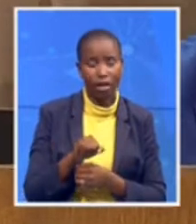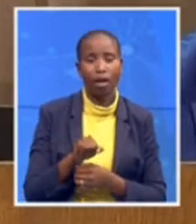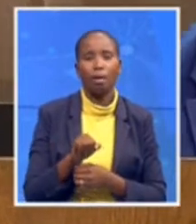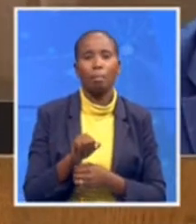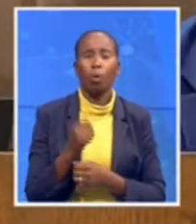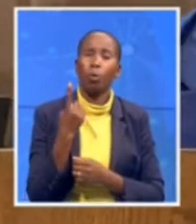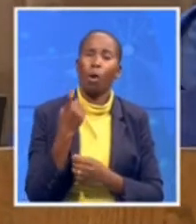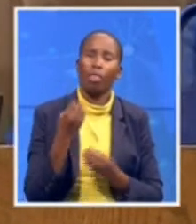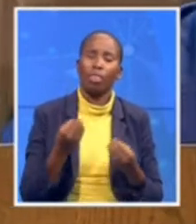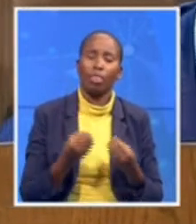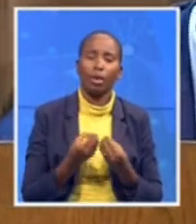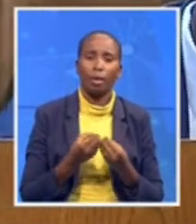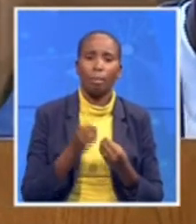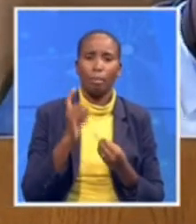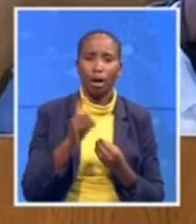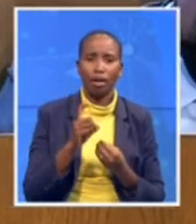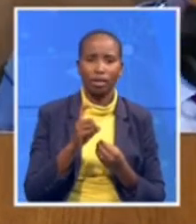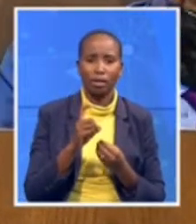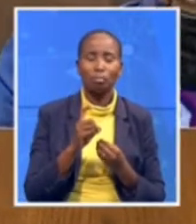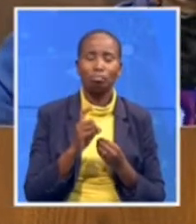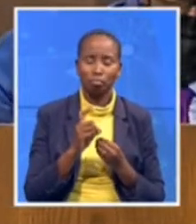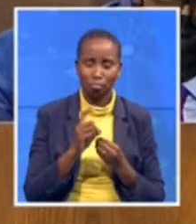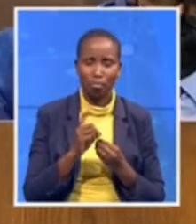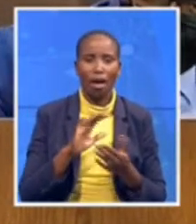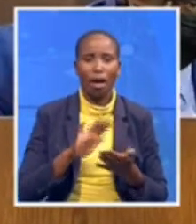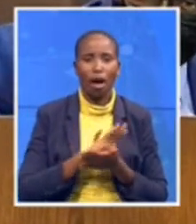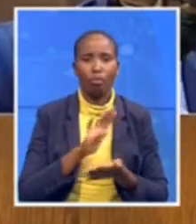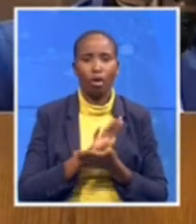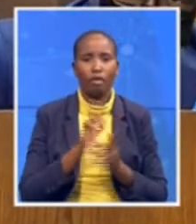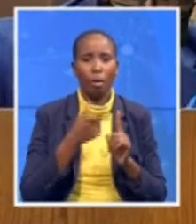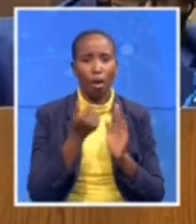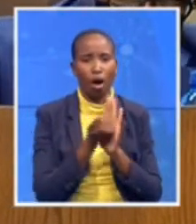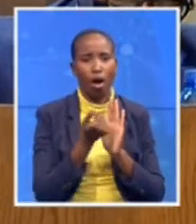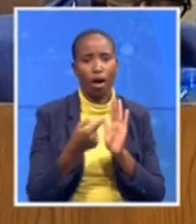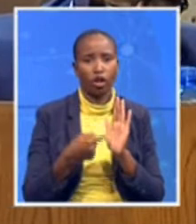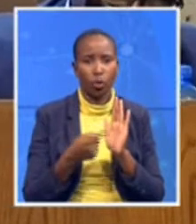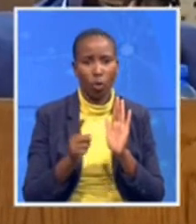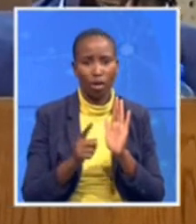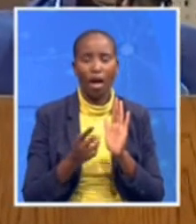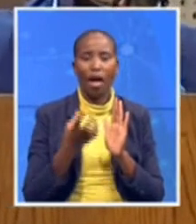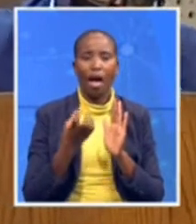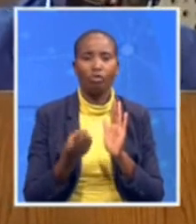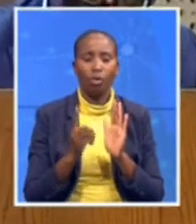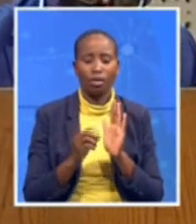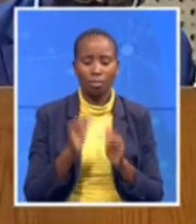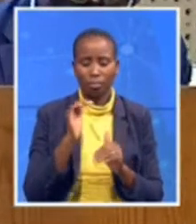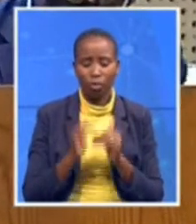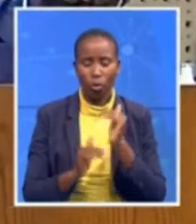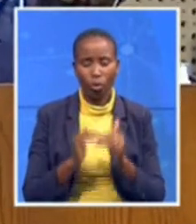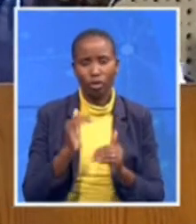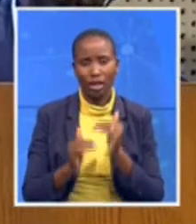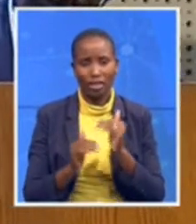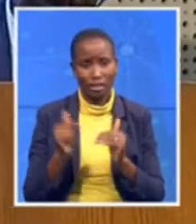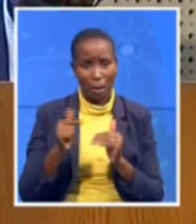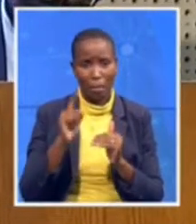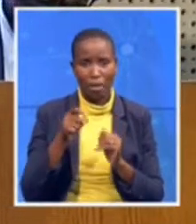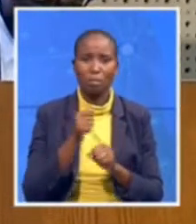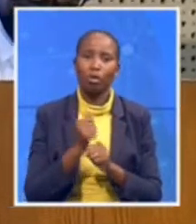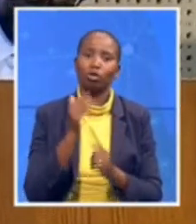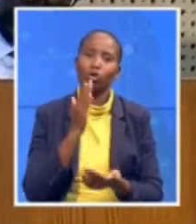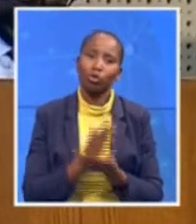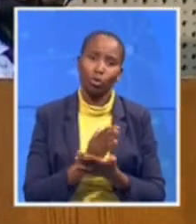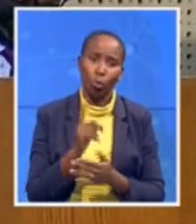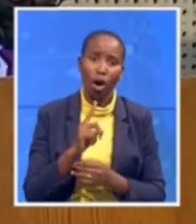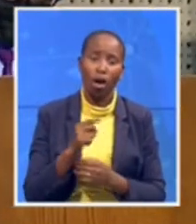is they've built in processes to ensure that anyone who is not satisfied